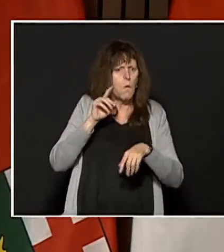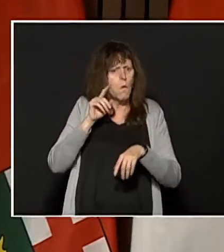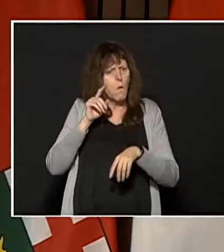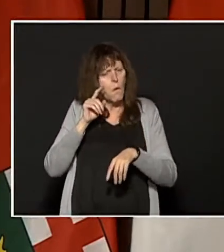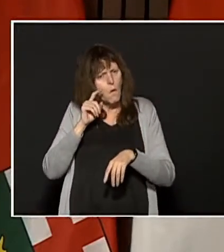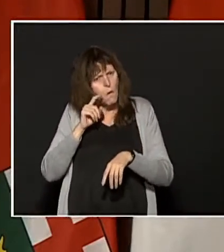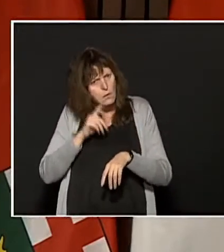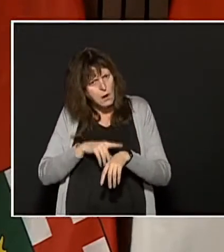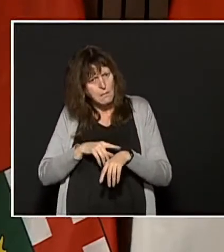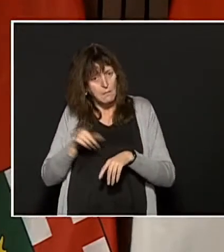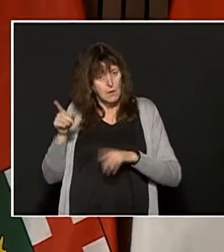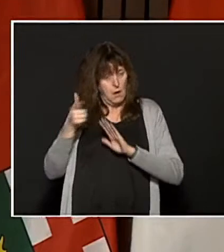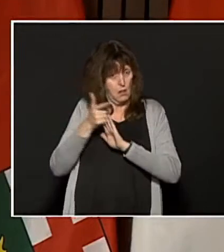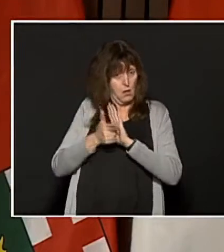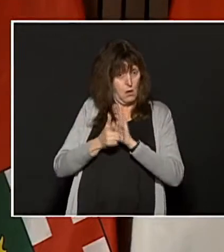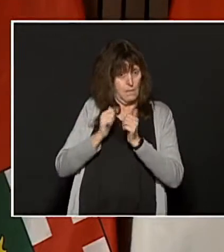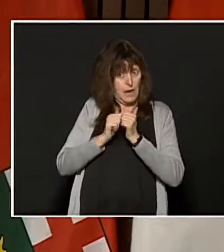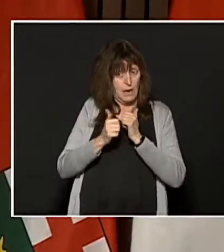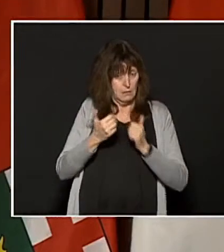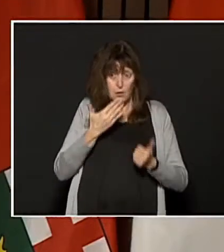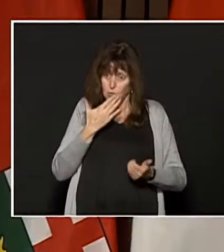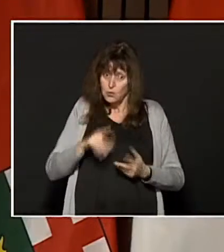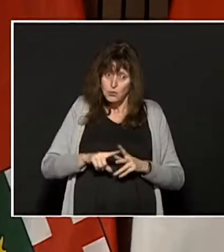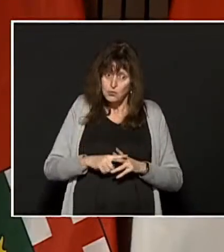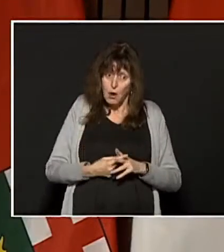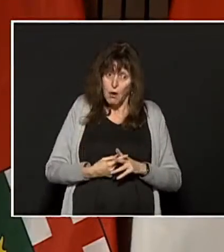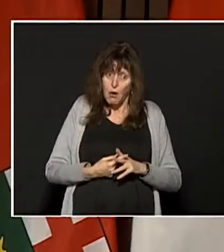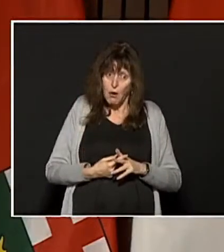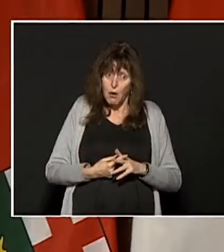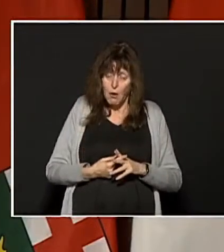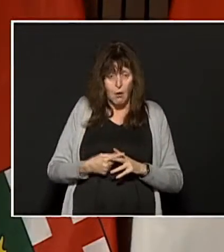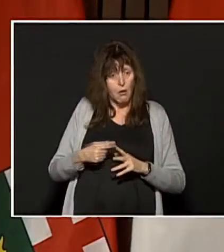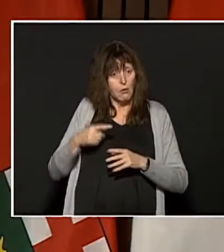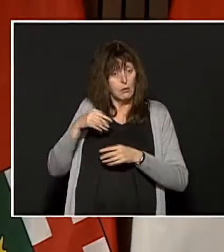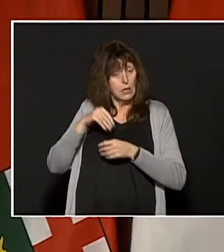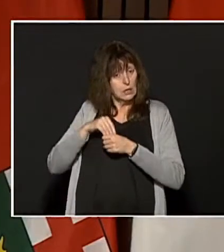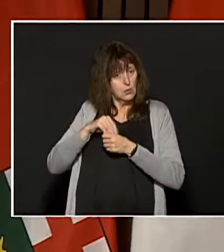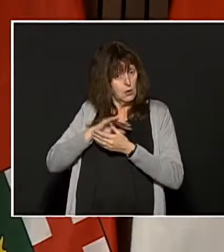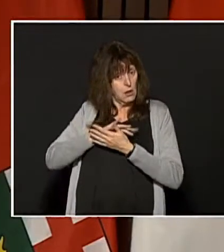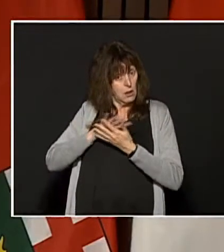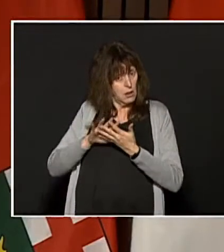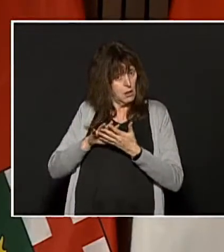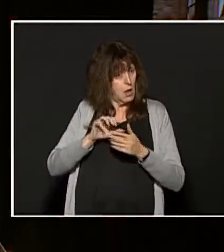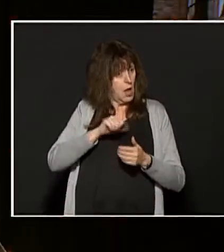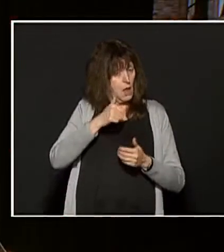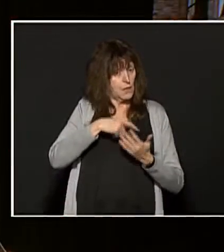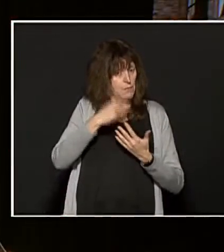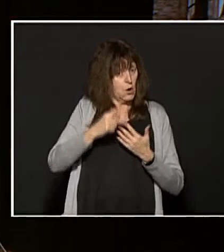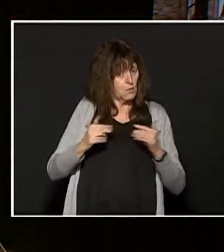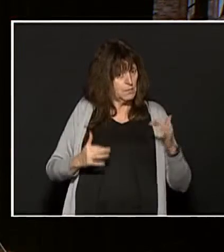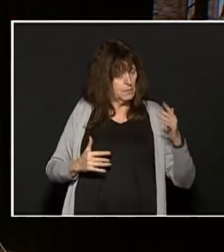doesn't reflect the assumptions that we've made based on the programs we've seen elsewhere. Follow-up.